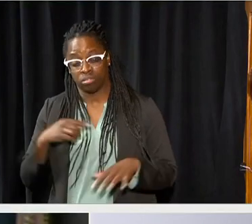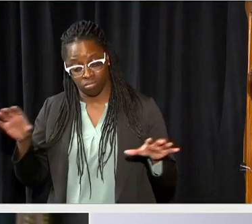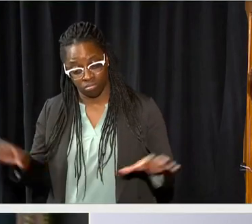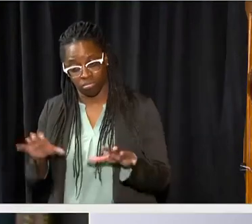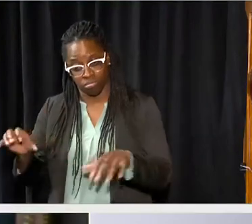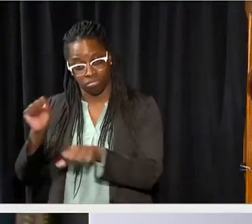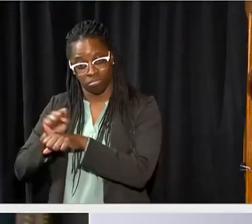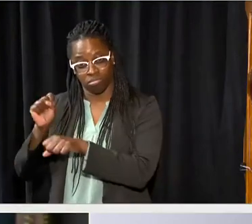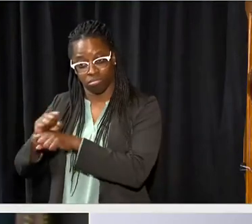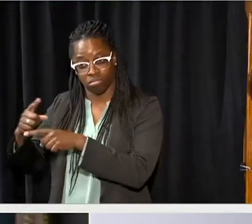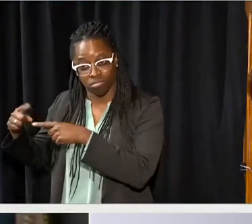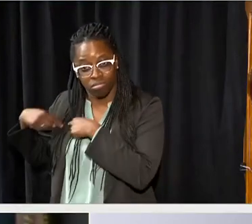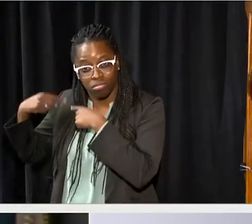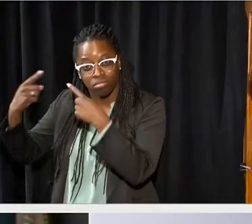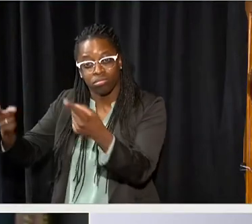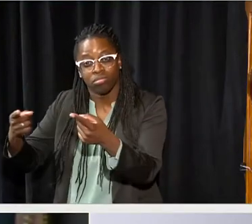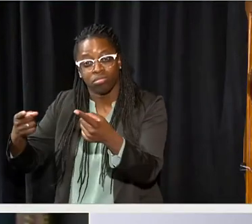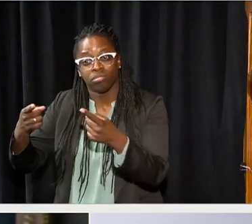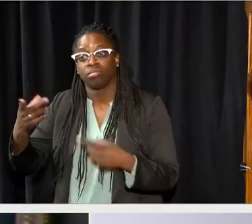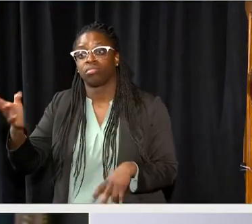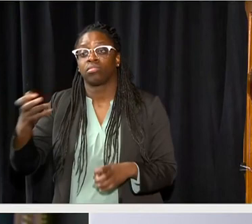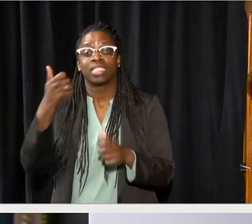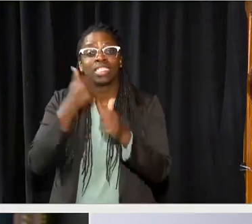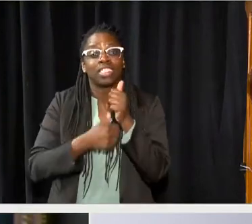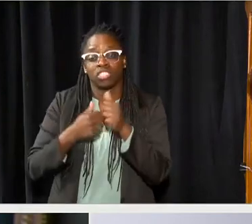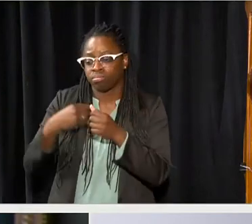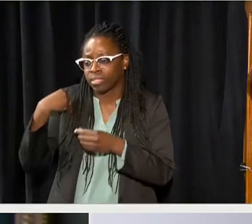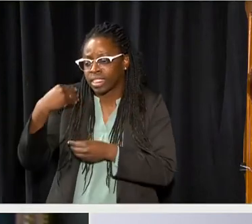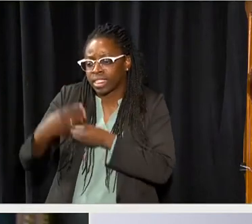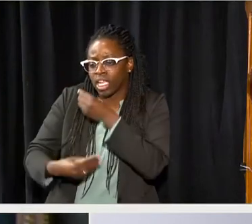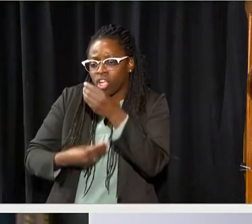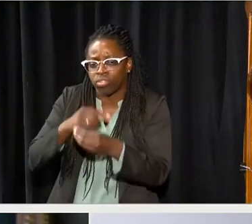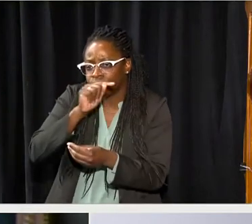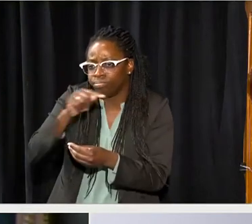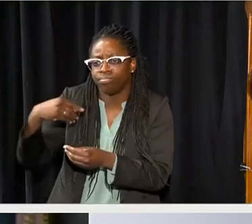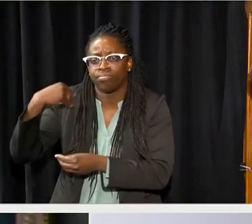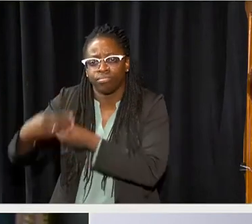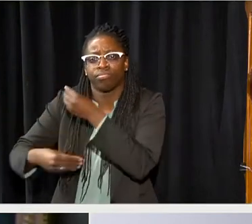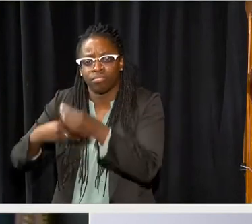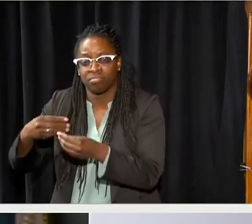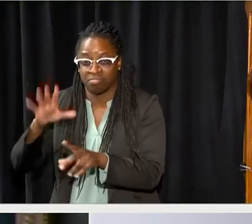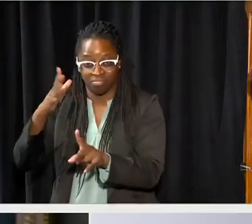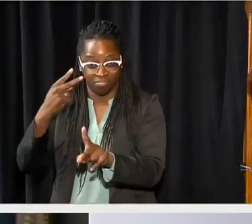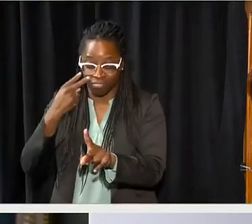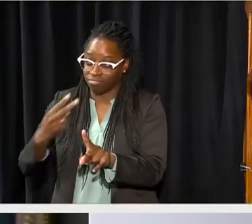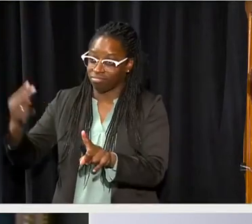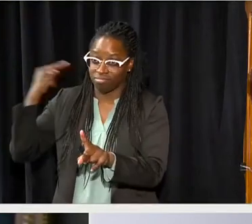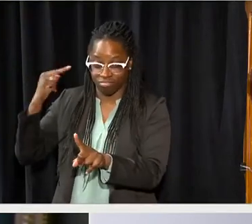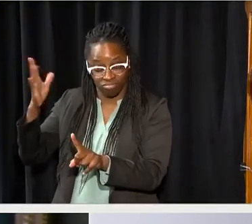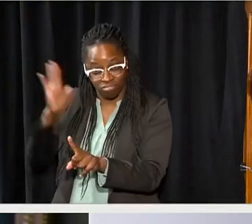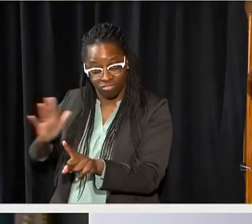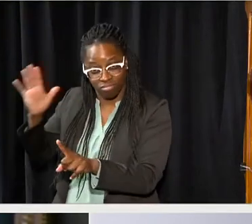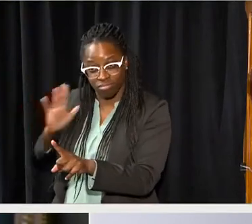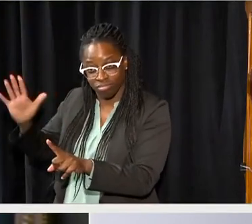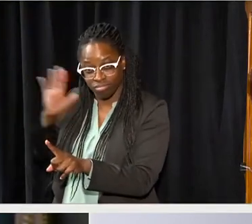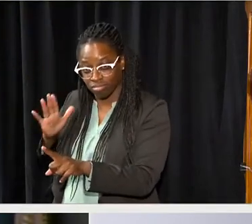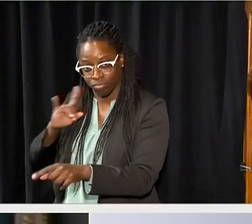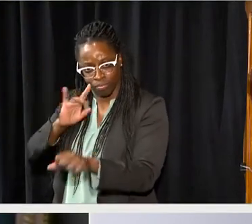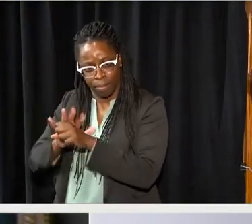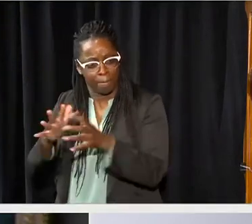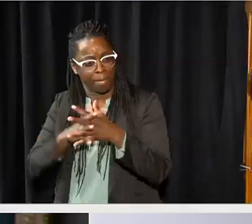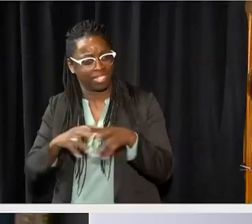We've worked in each generation to make America's founding promise real for all our